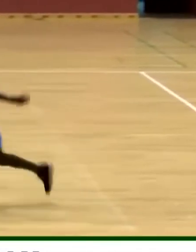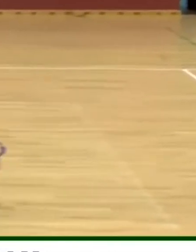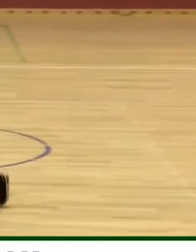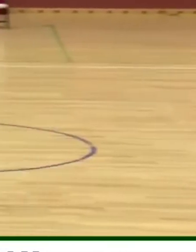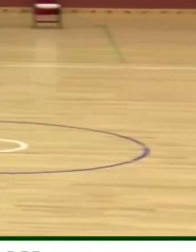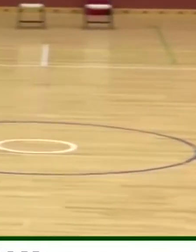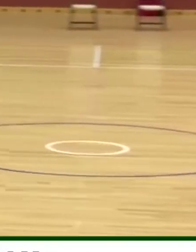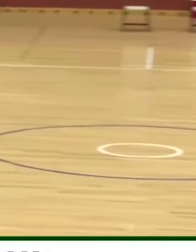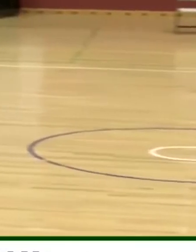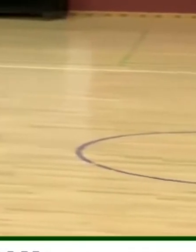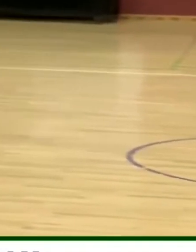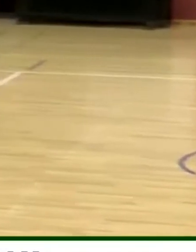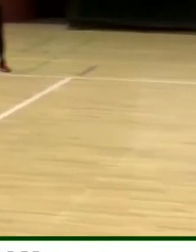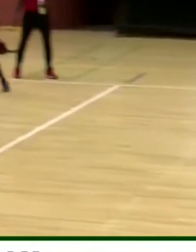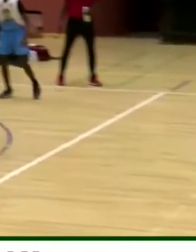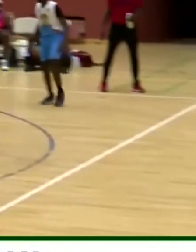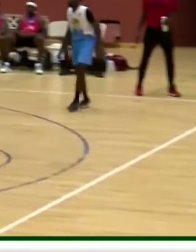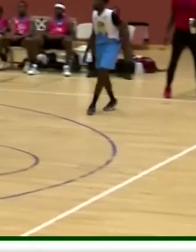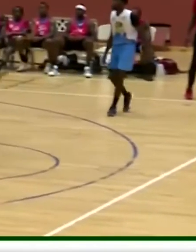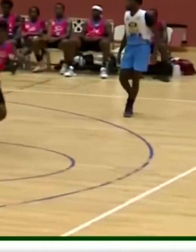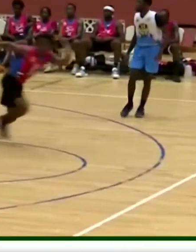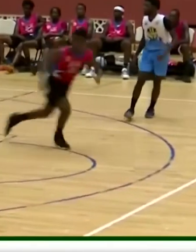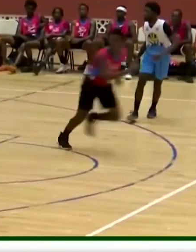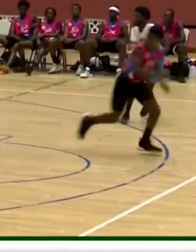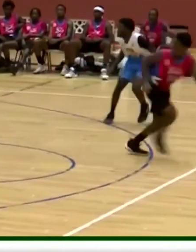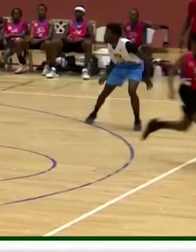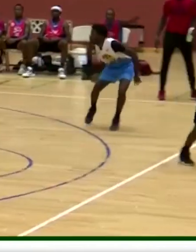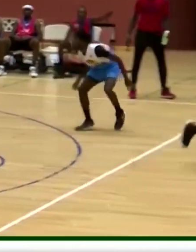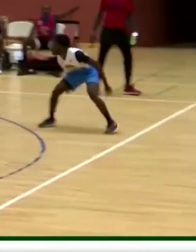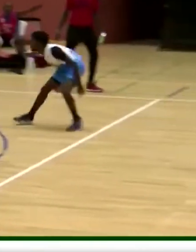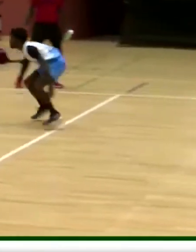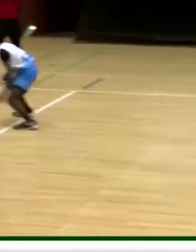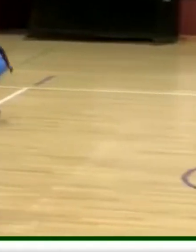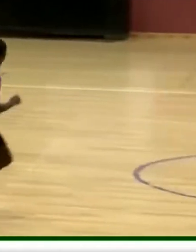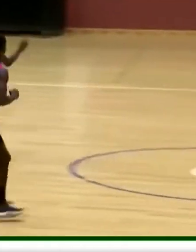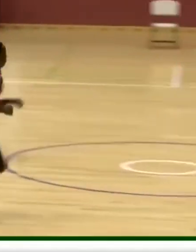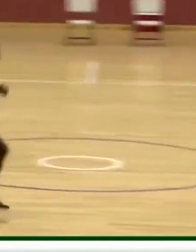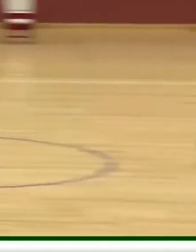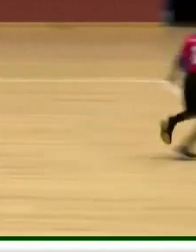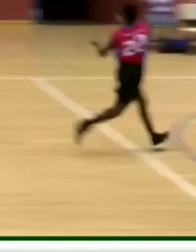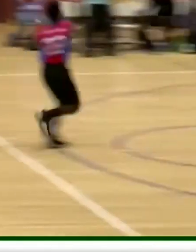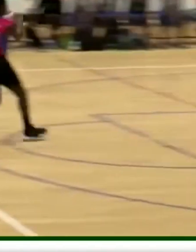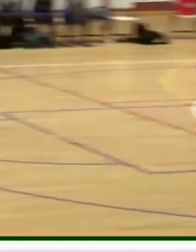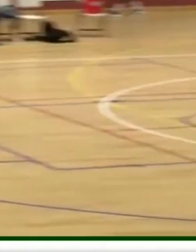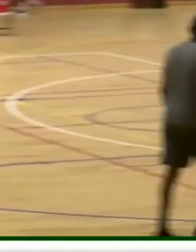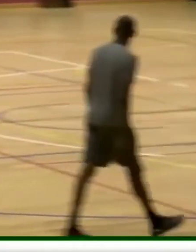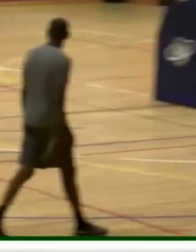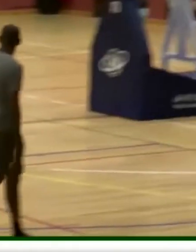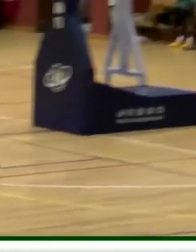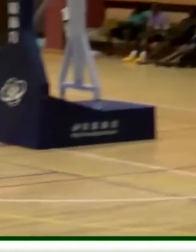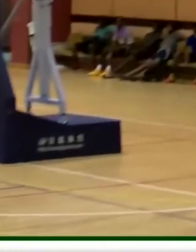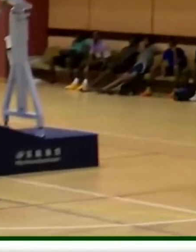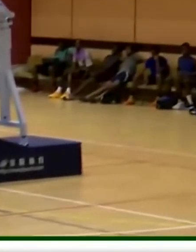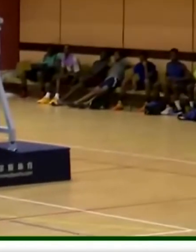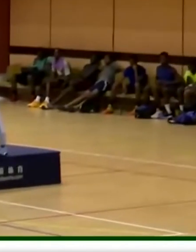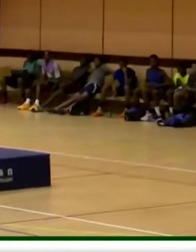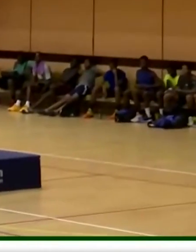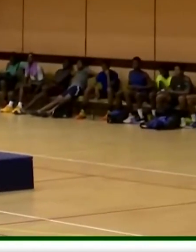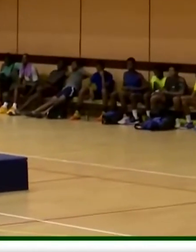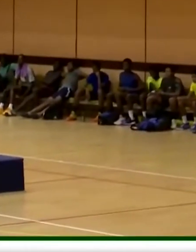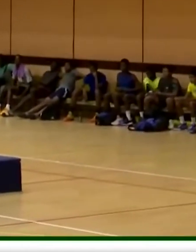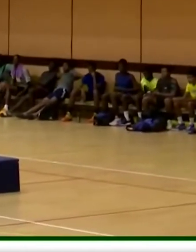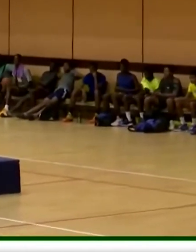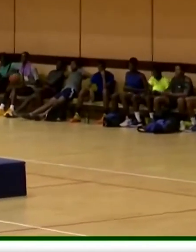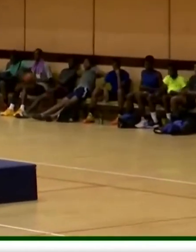The young Bulls in the red taking on the Kings. A turnover early in this game allows the Bulls to get some space. Mackay McGarry with